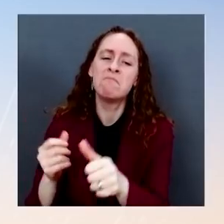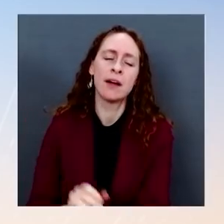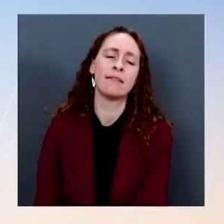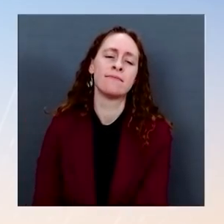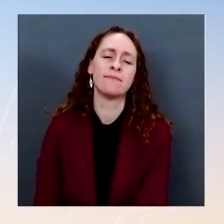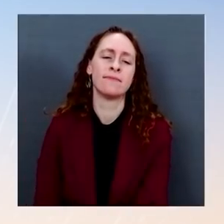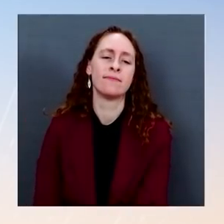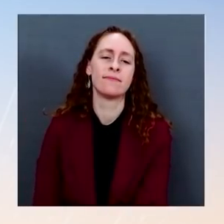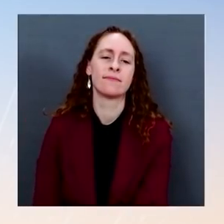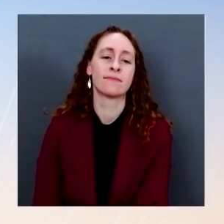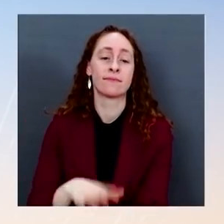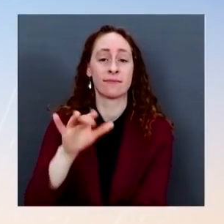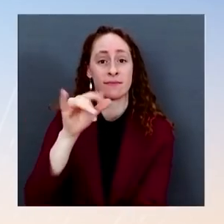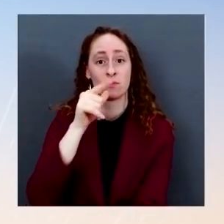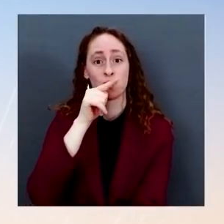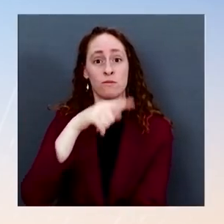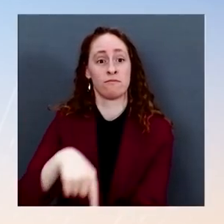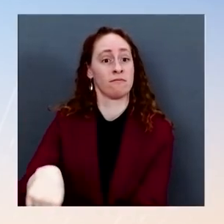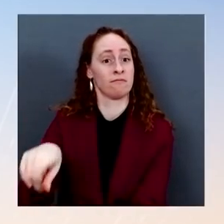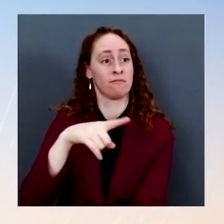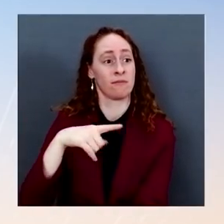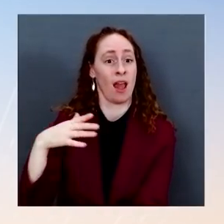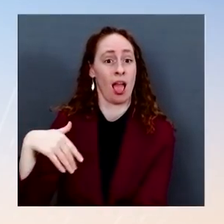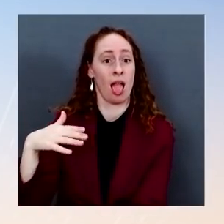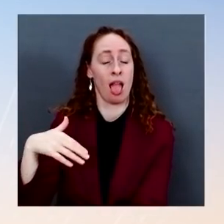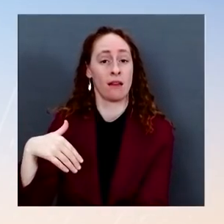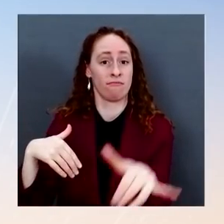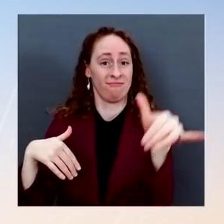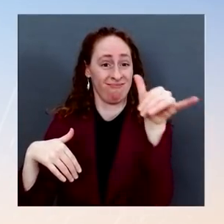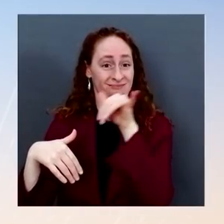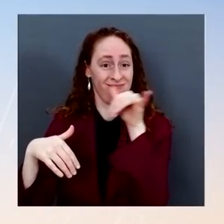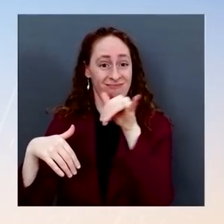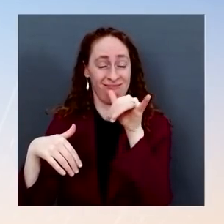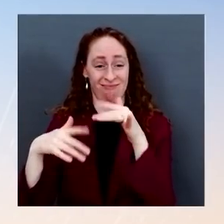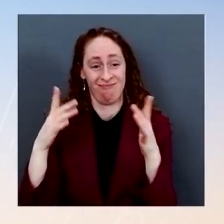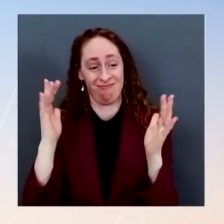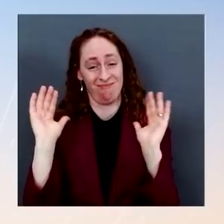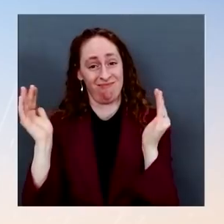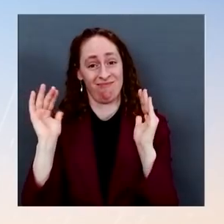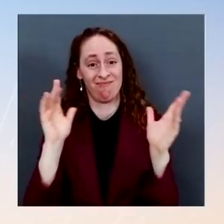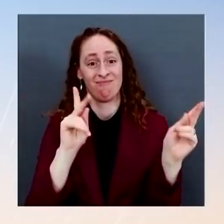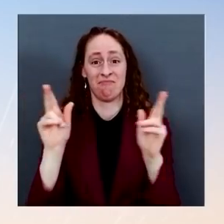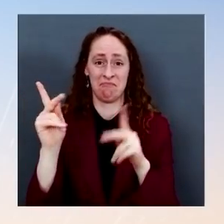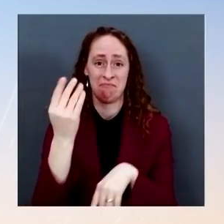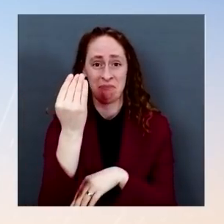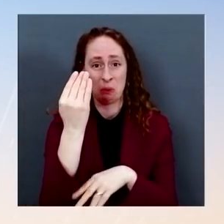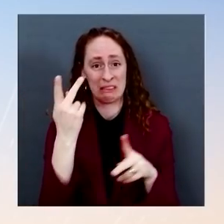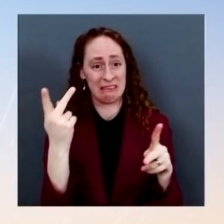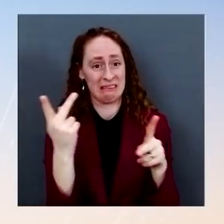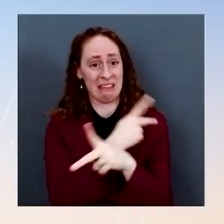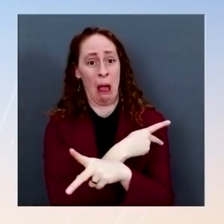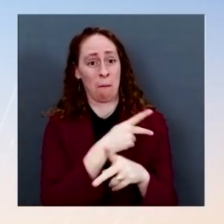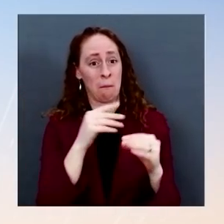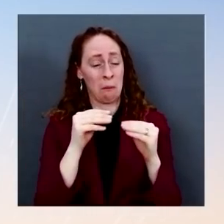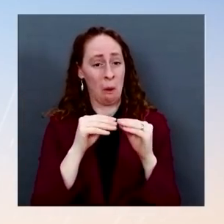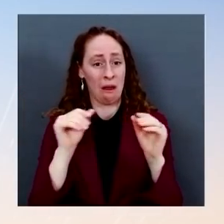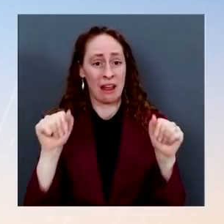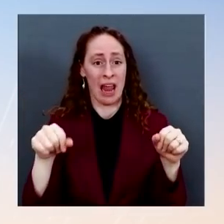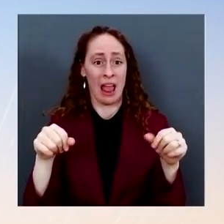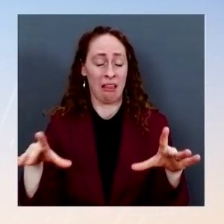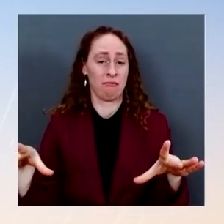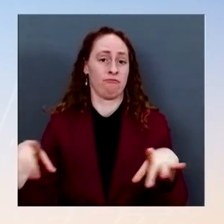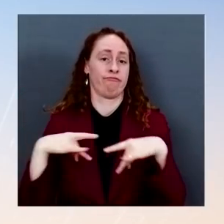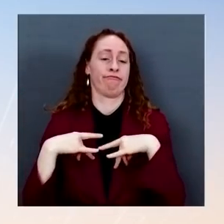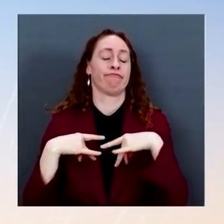vaccinated. Importantly, he'll restate we're prepared and that fully vaccinated individuals have the tools to protect themselves with a booster shot and masking where